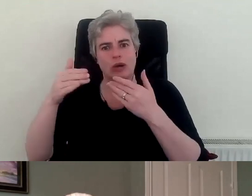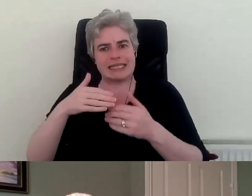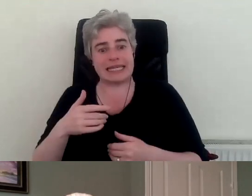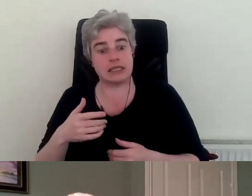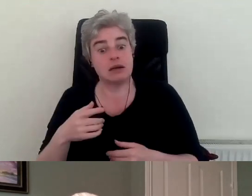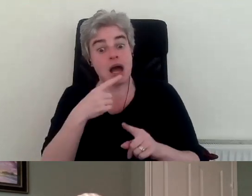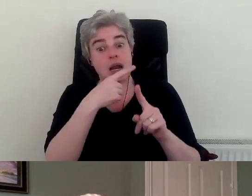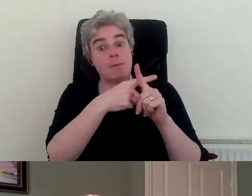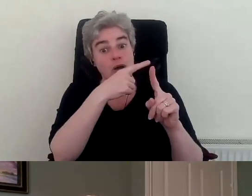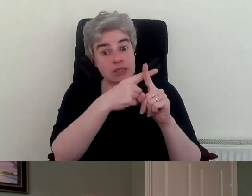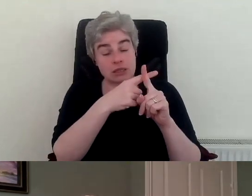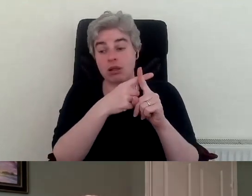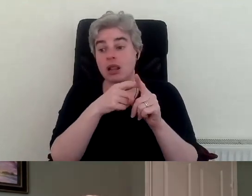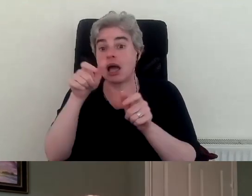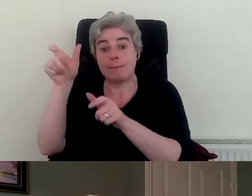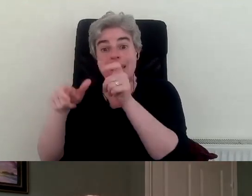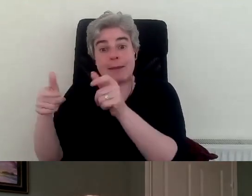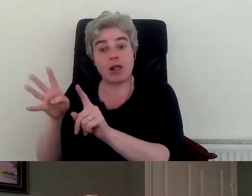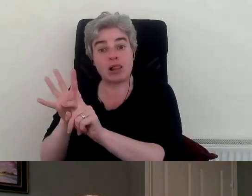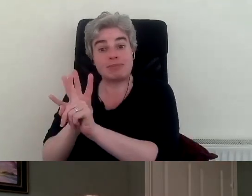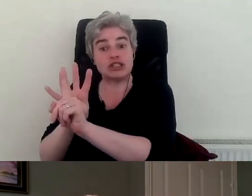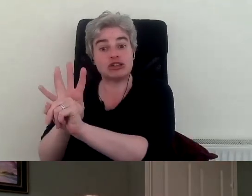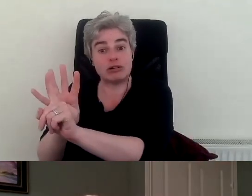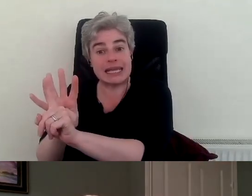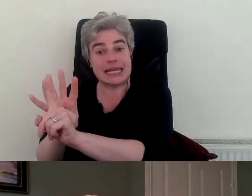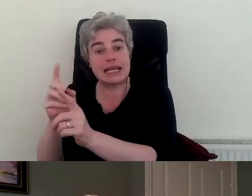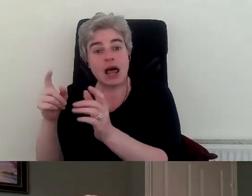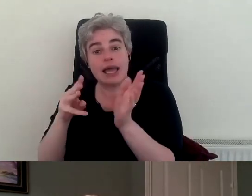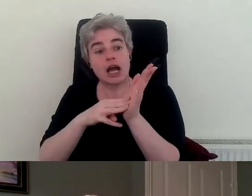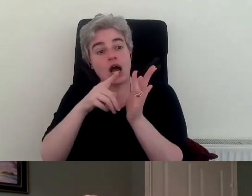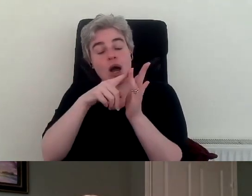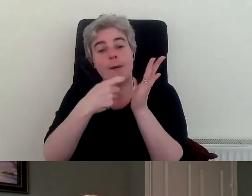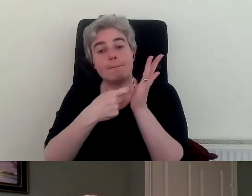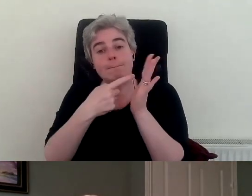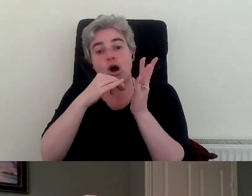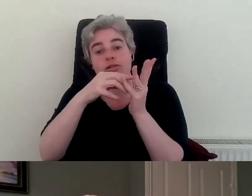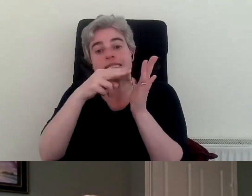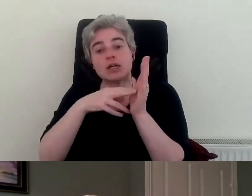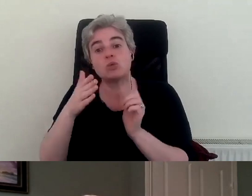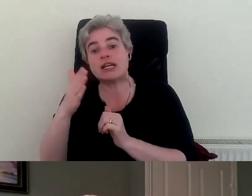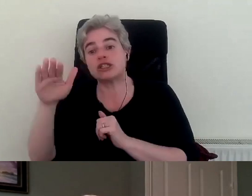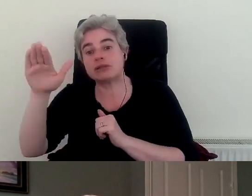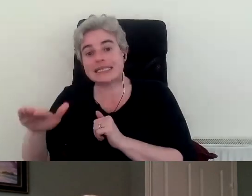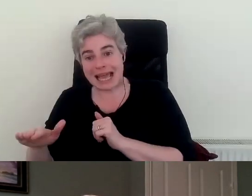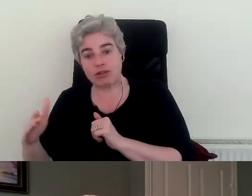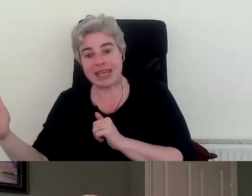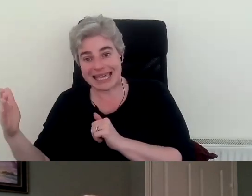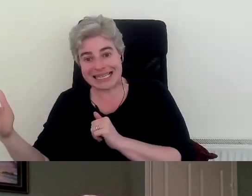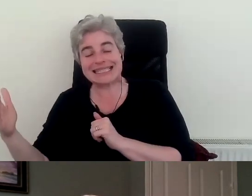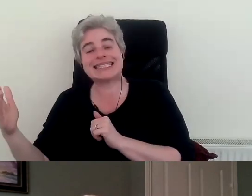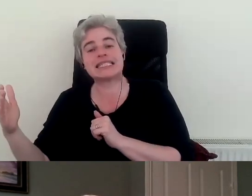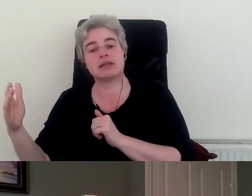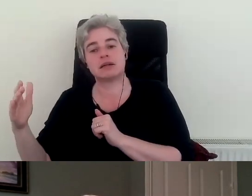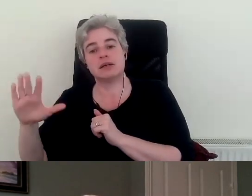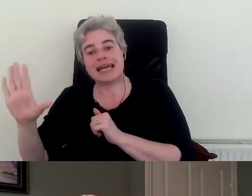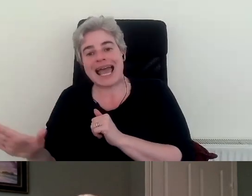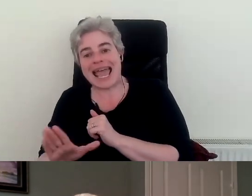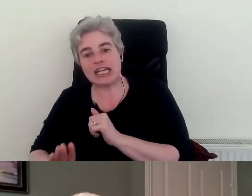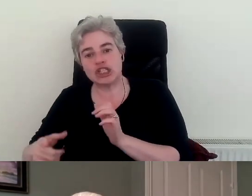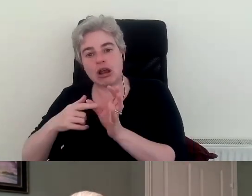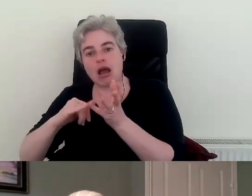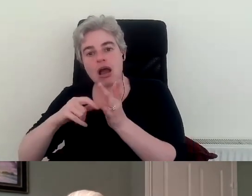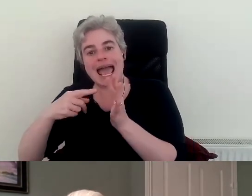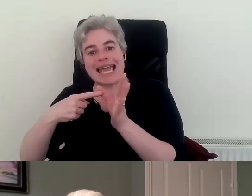were people, missionaries like Morrison, who went out to Southeast Asia and Hong Kong and China and Macau,